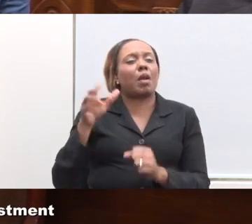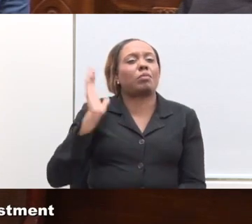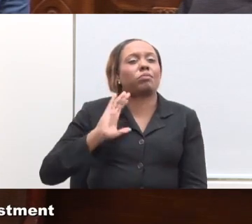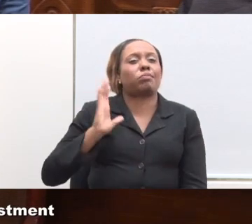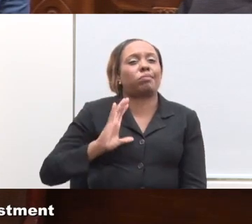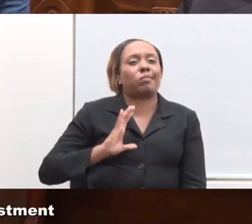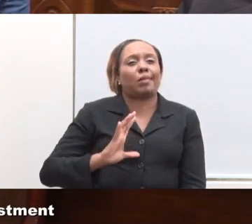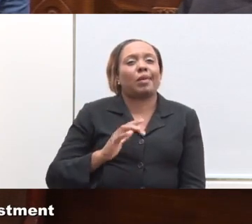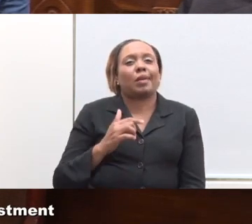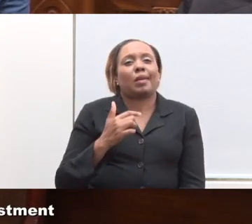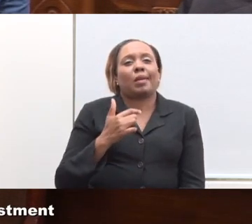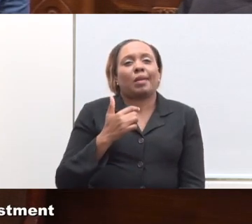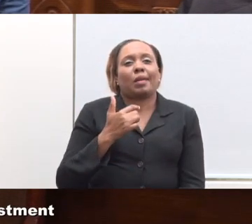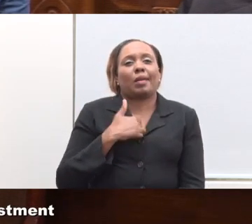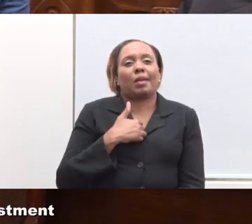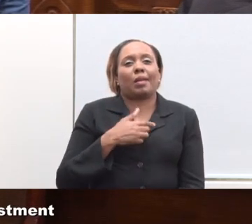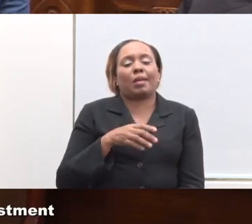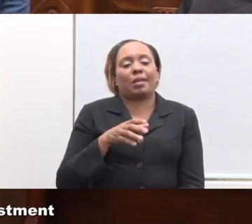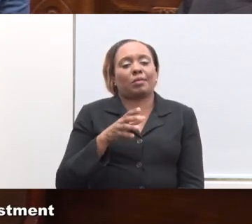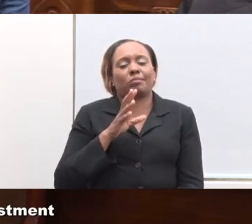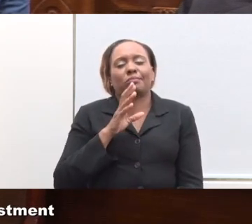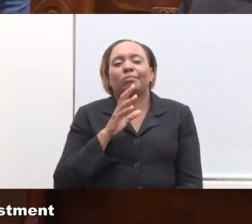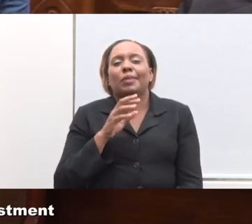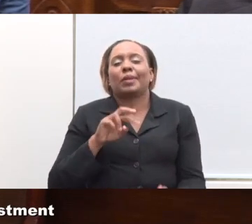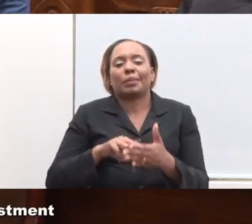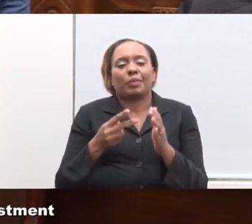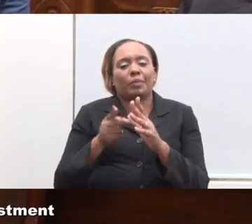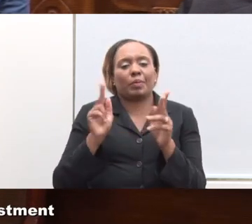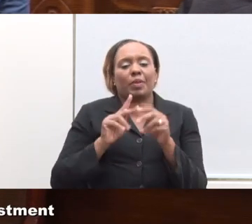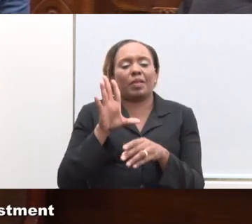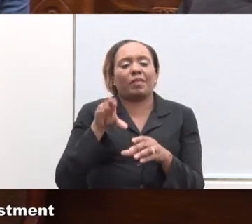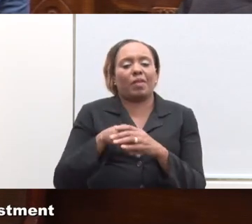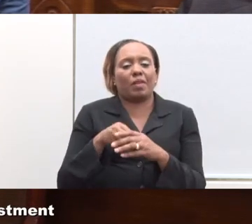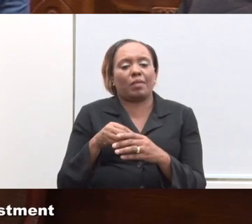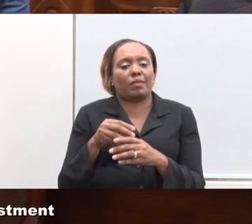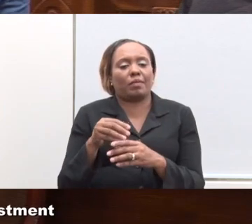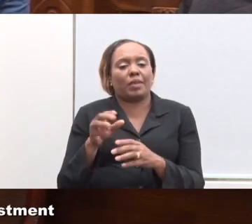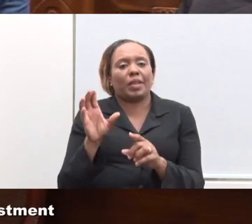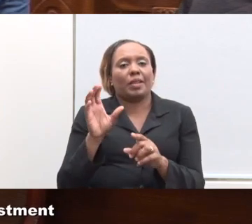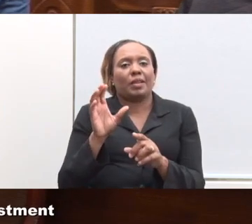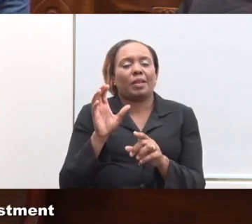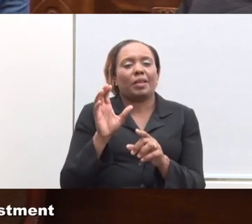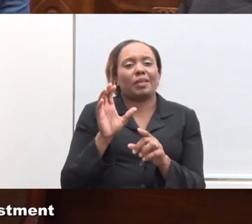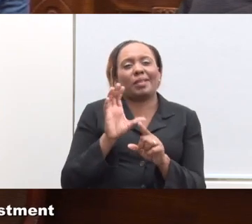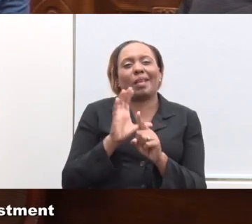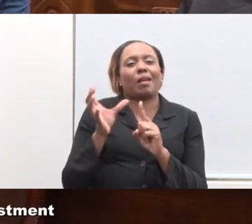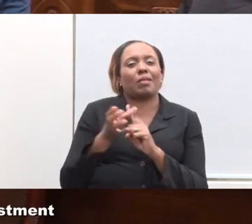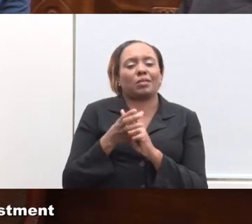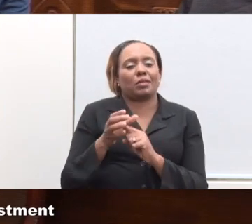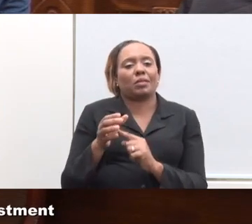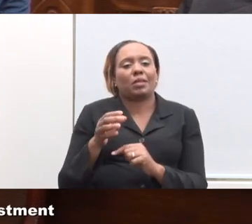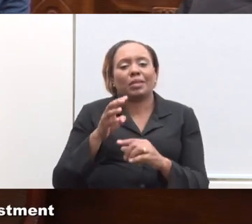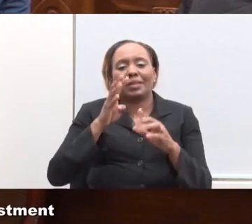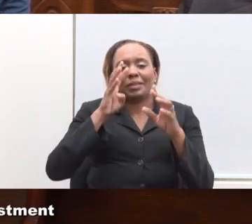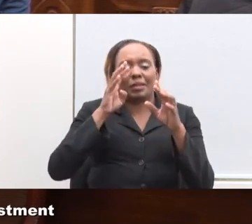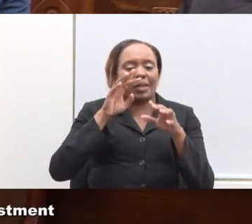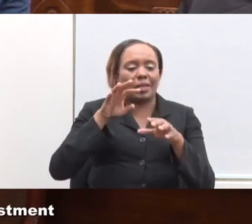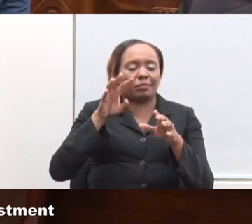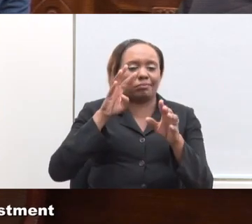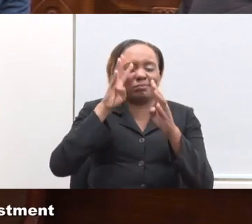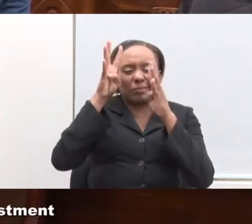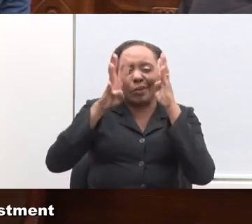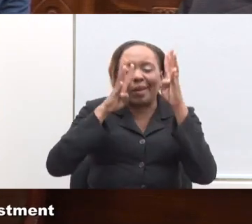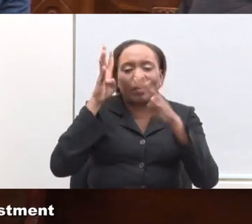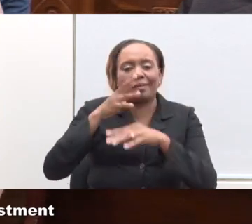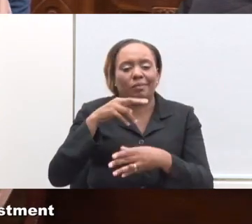I refer to the artistic industry, to the musicians, the dancers, the artists, all of whom are going